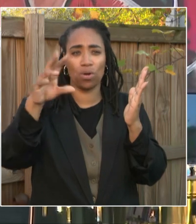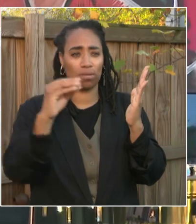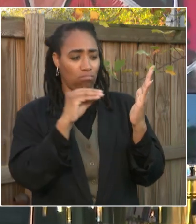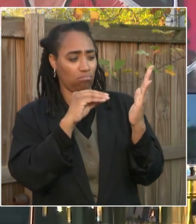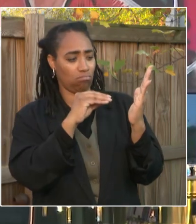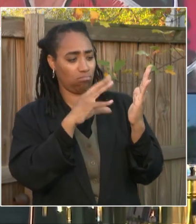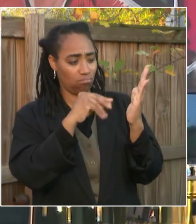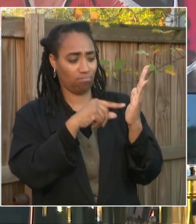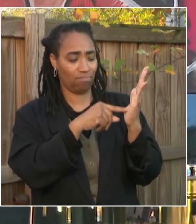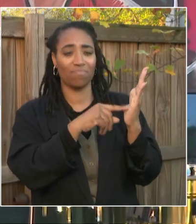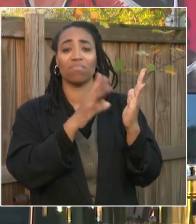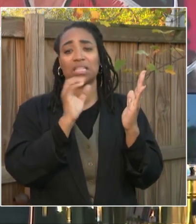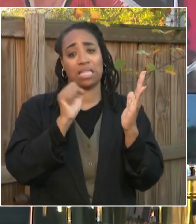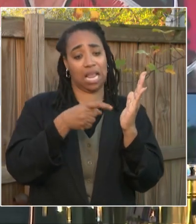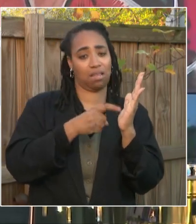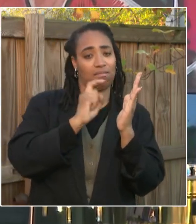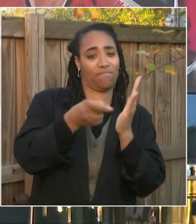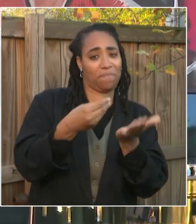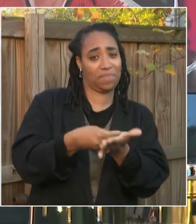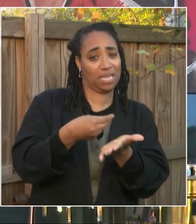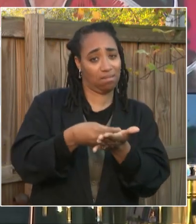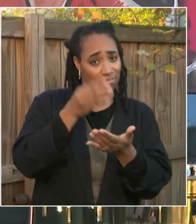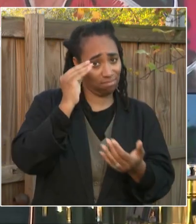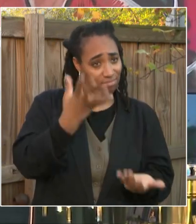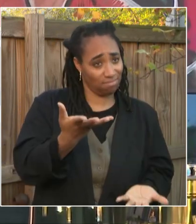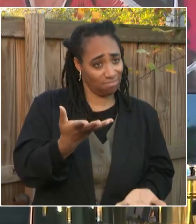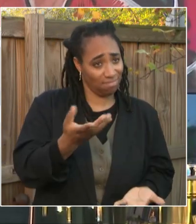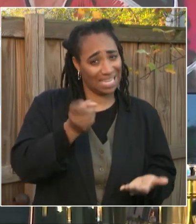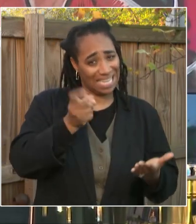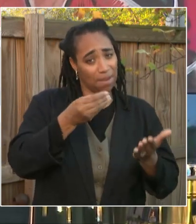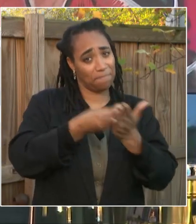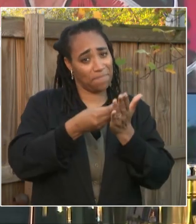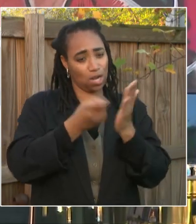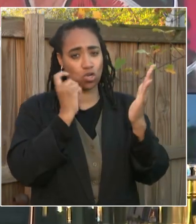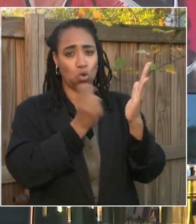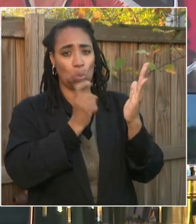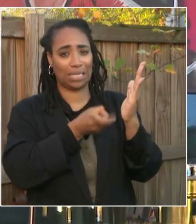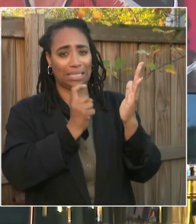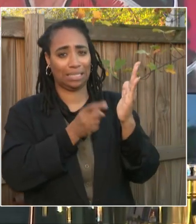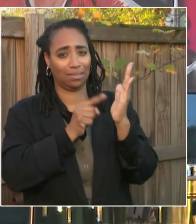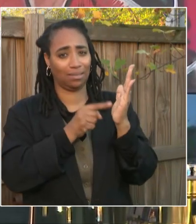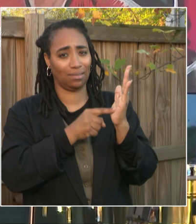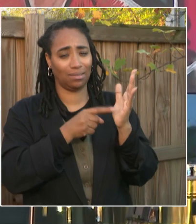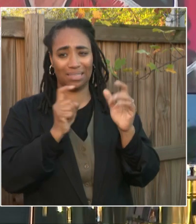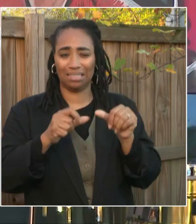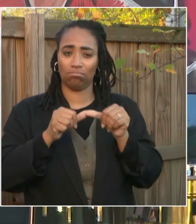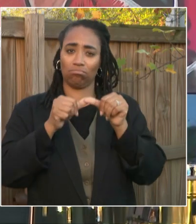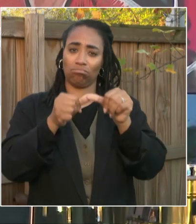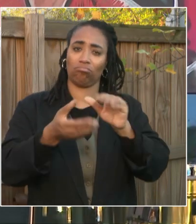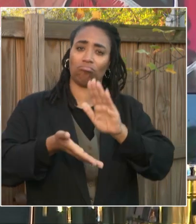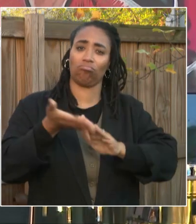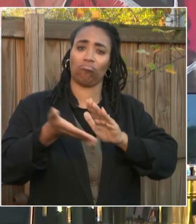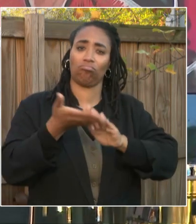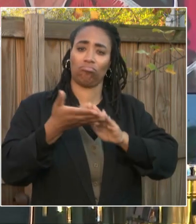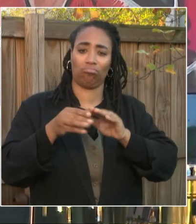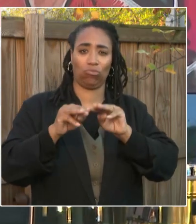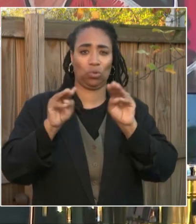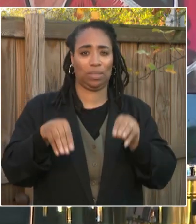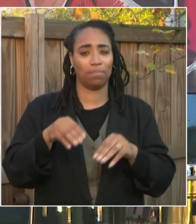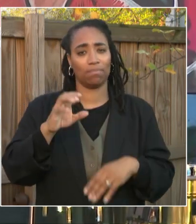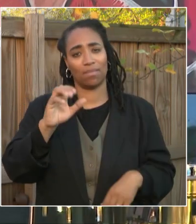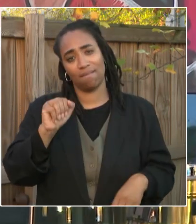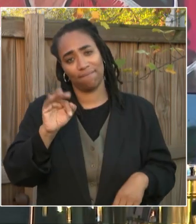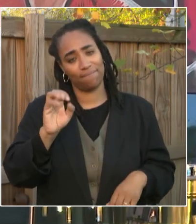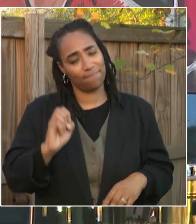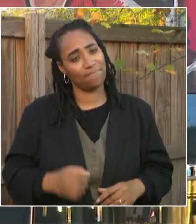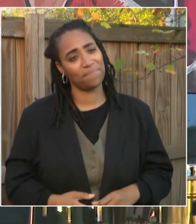it and donate because we need the money. We need operational dollars, right? Yeah, it's pretty in there, but